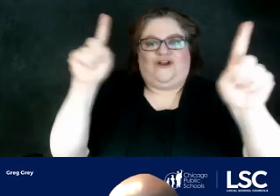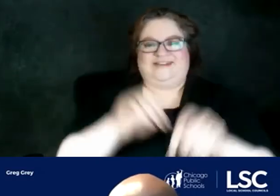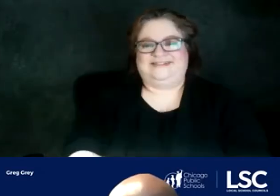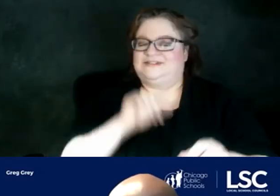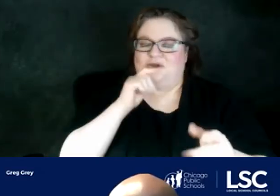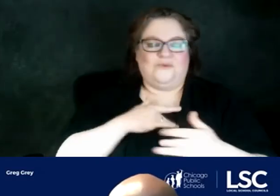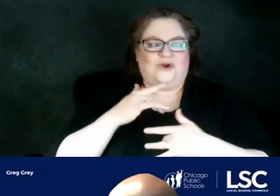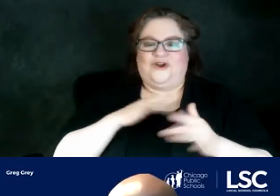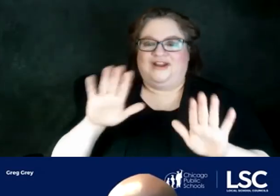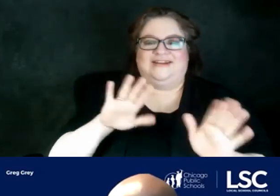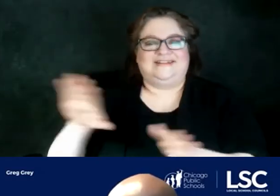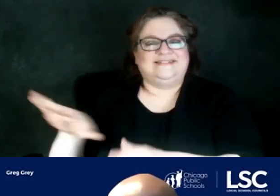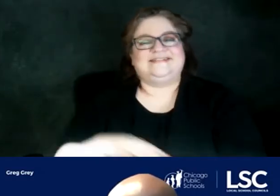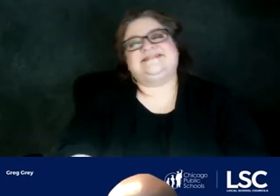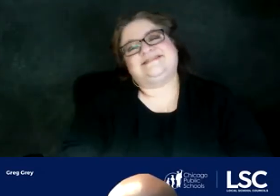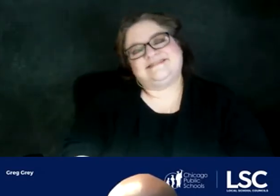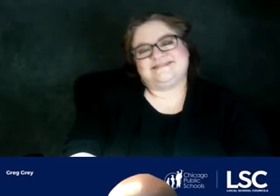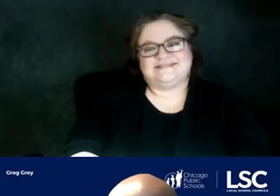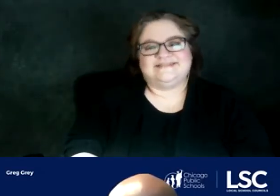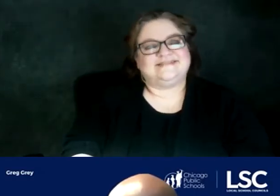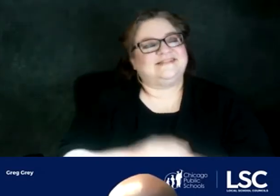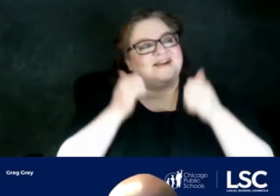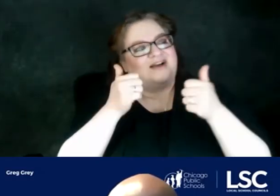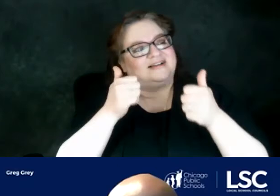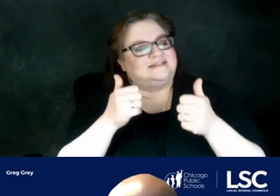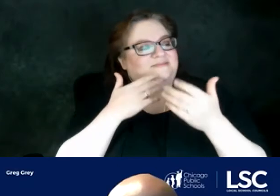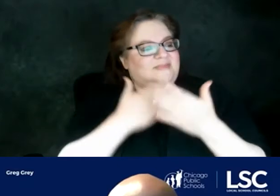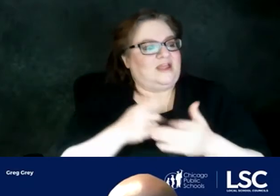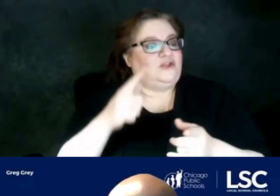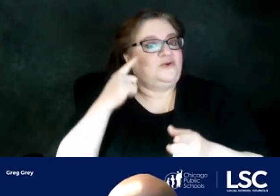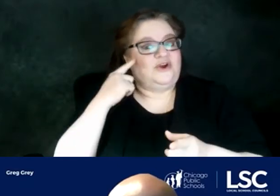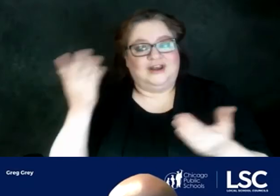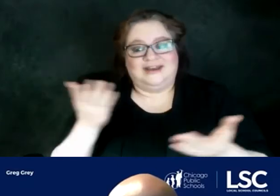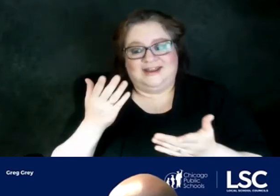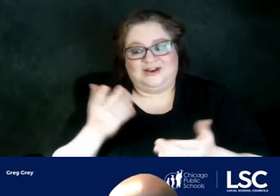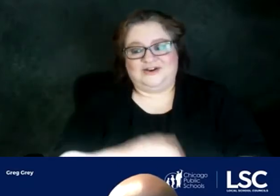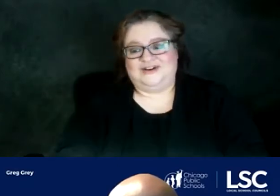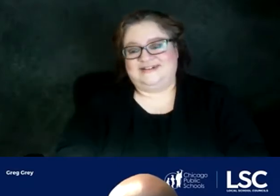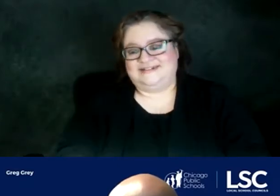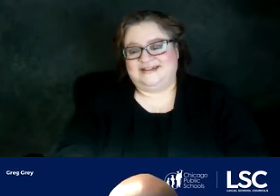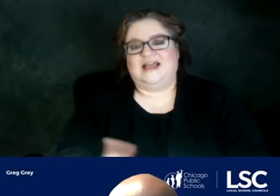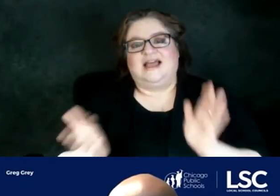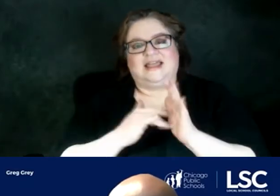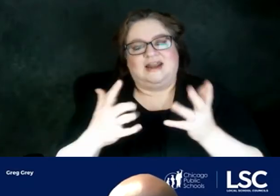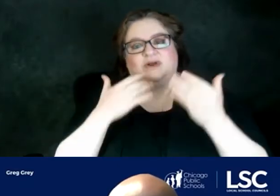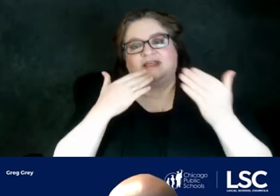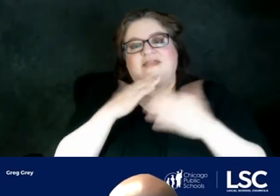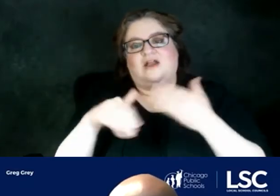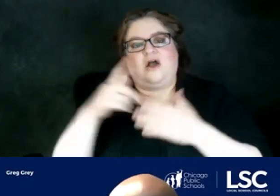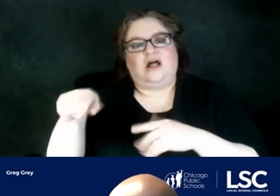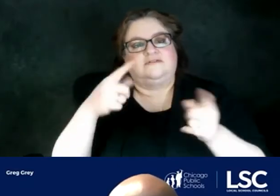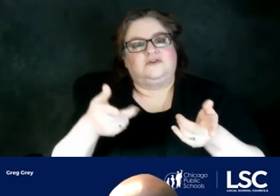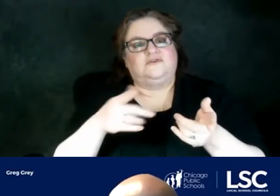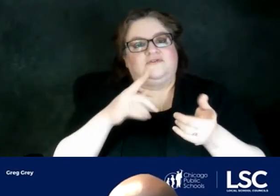worry. Awesome. Awesome. Thank you again. You heard it here, folks. Again, I want to thank all of you for